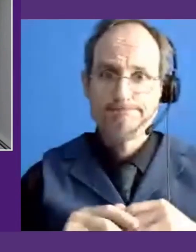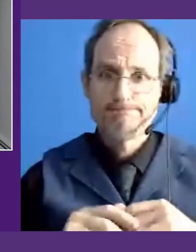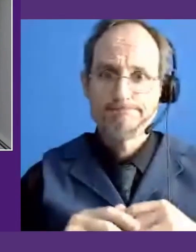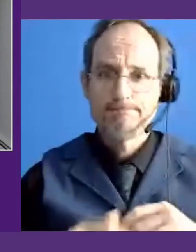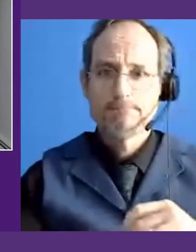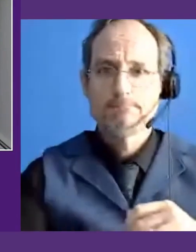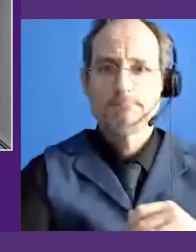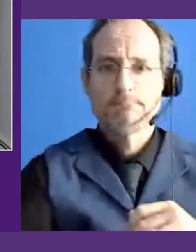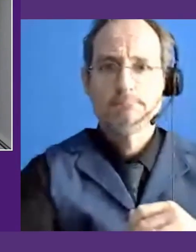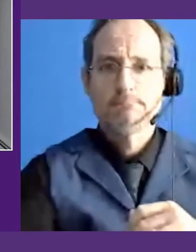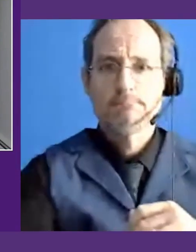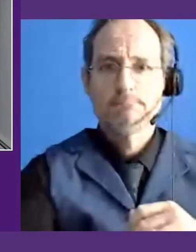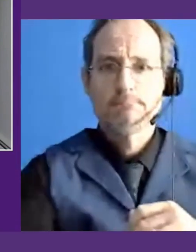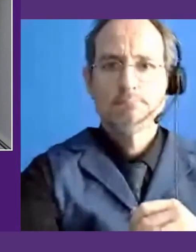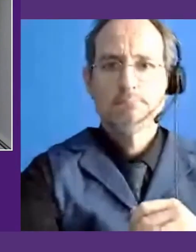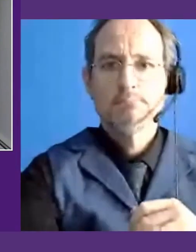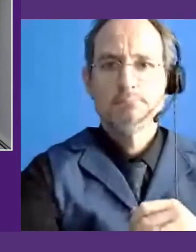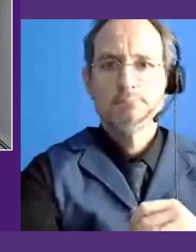Thank you.